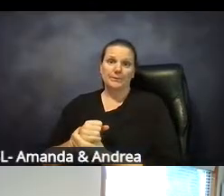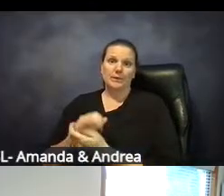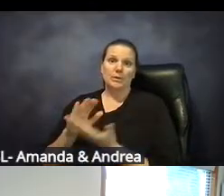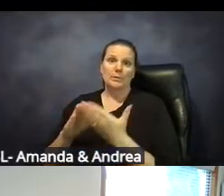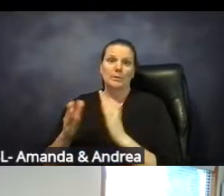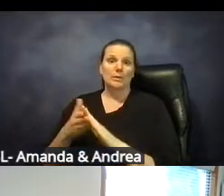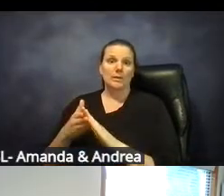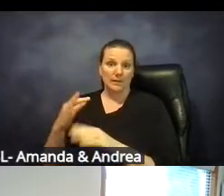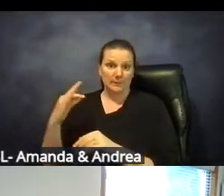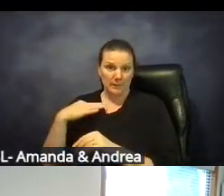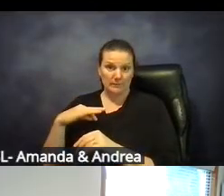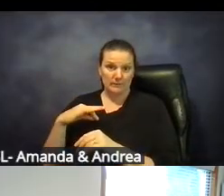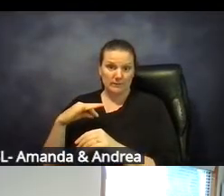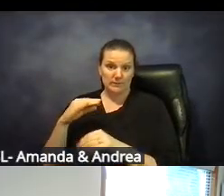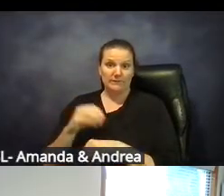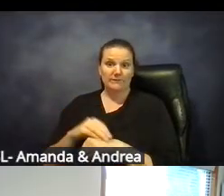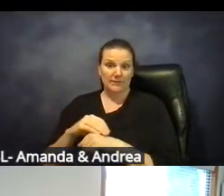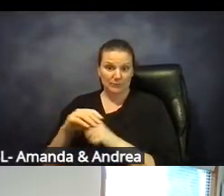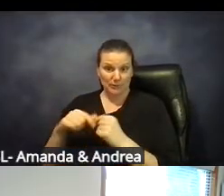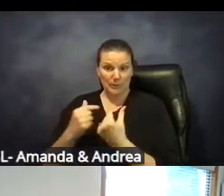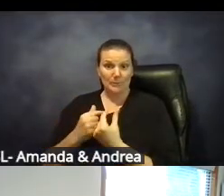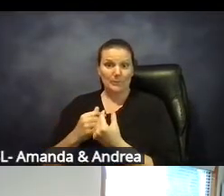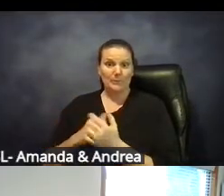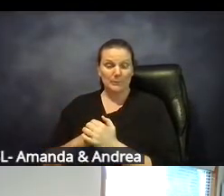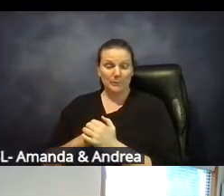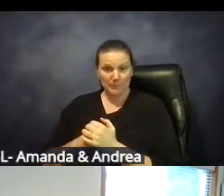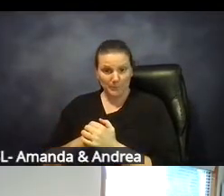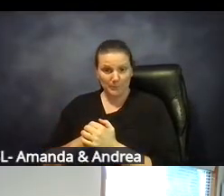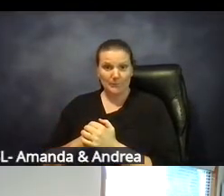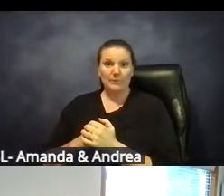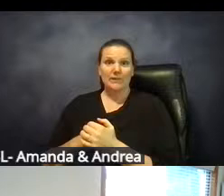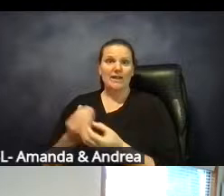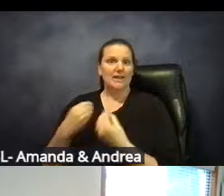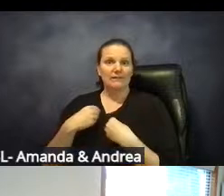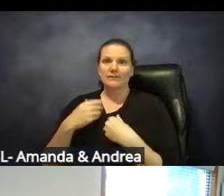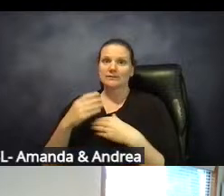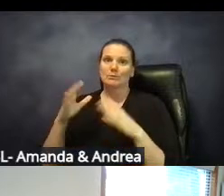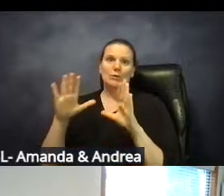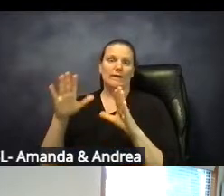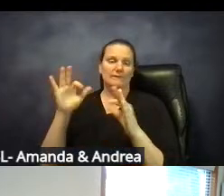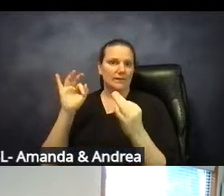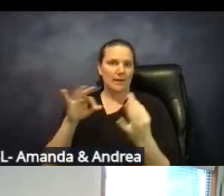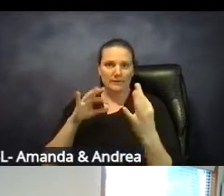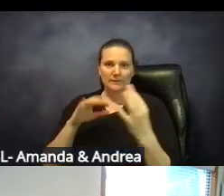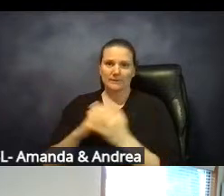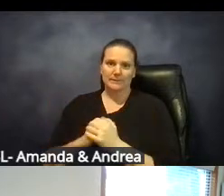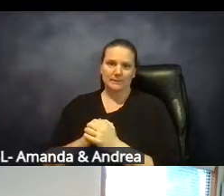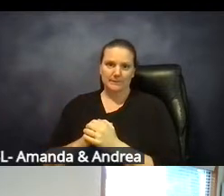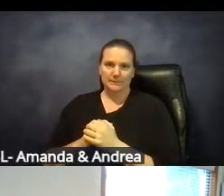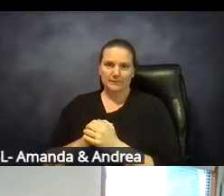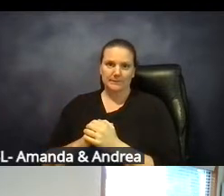Benefits Advisory Group. They have given us some great input, and they will